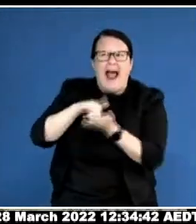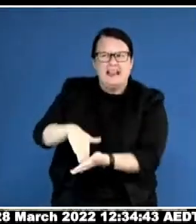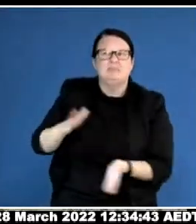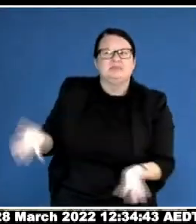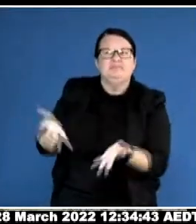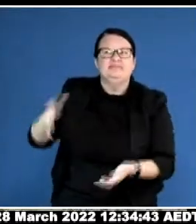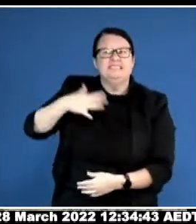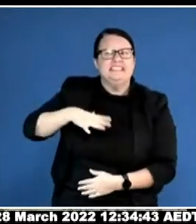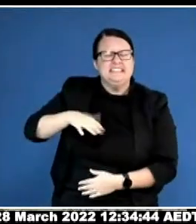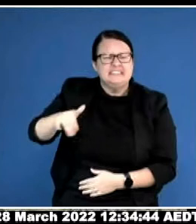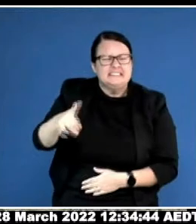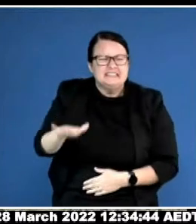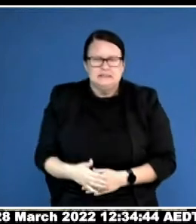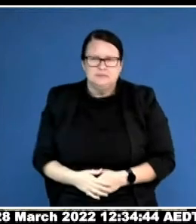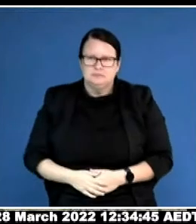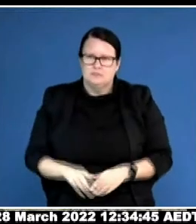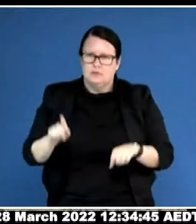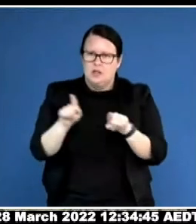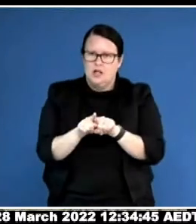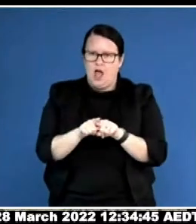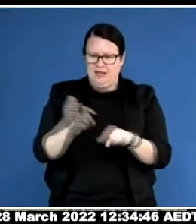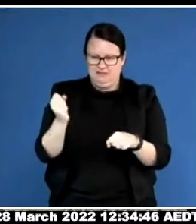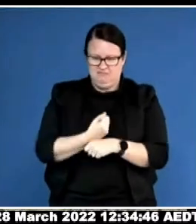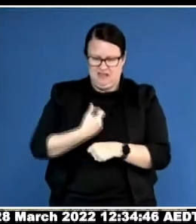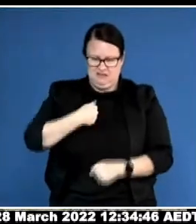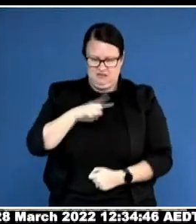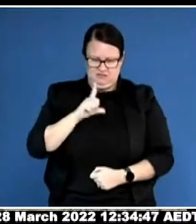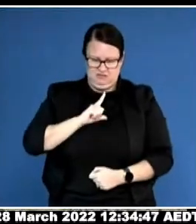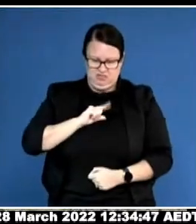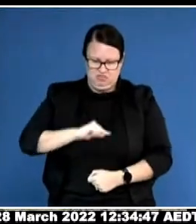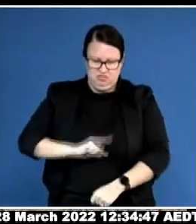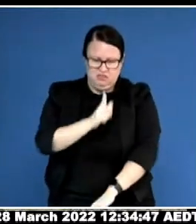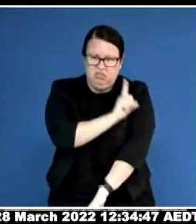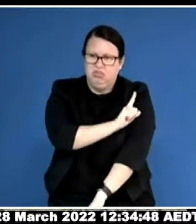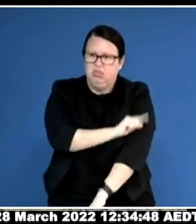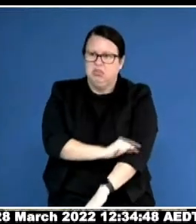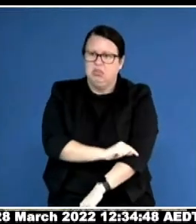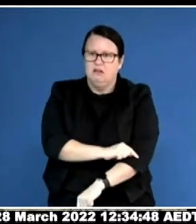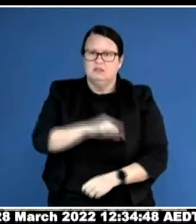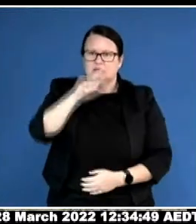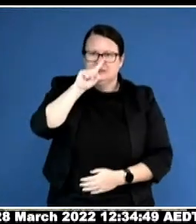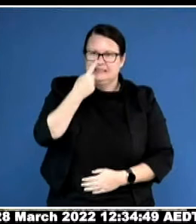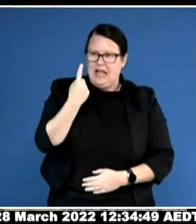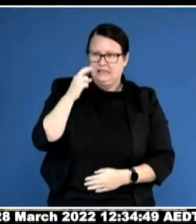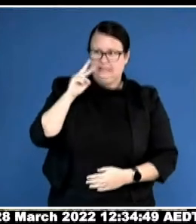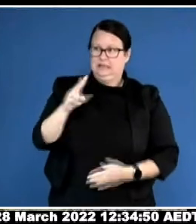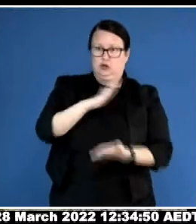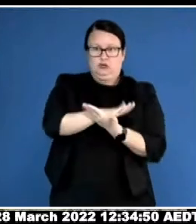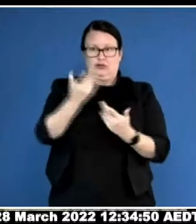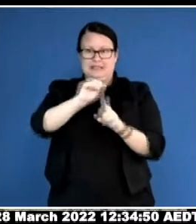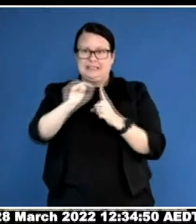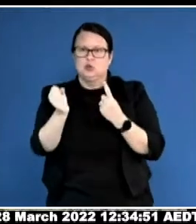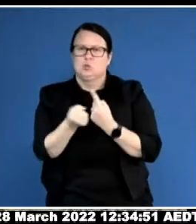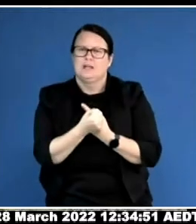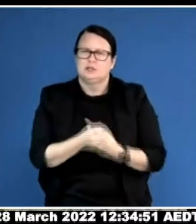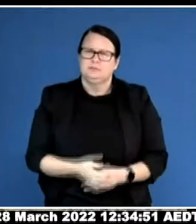whole breaking down of your sense of being able to see what's going on around you. Maybe I'm not